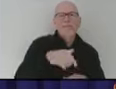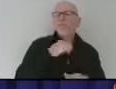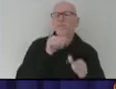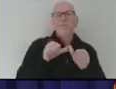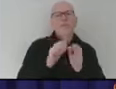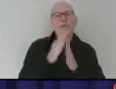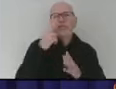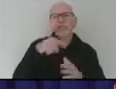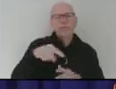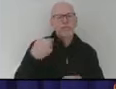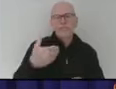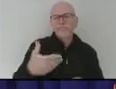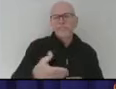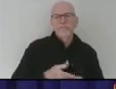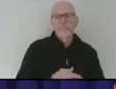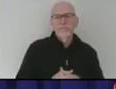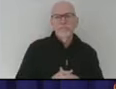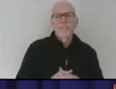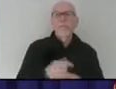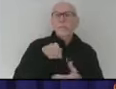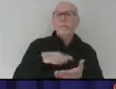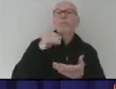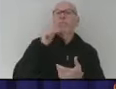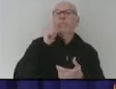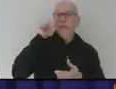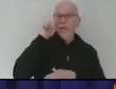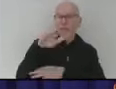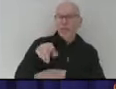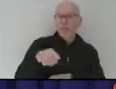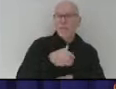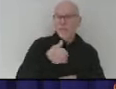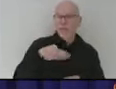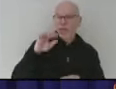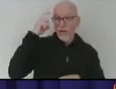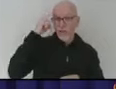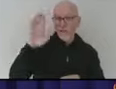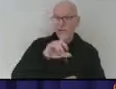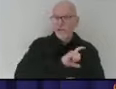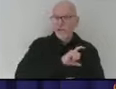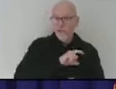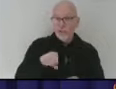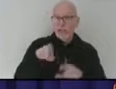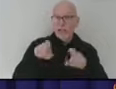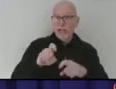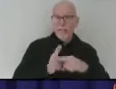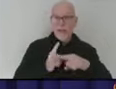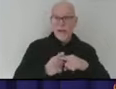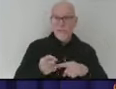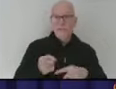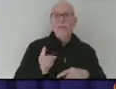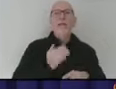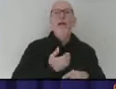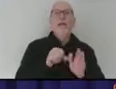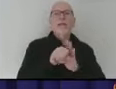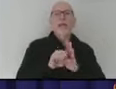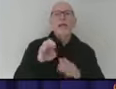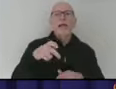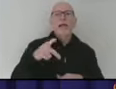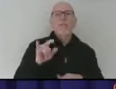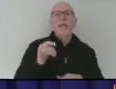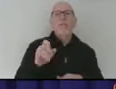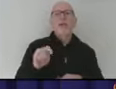regular basis. When we learned yesterday afternoon that members of the governor's security detail had tested positive, our state epidemiologist and